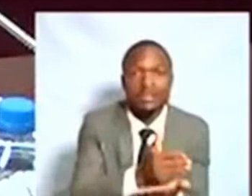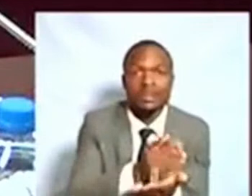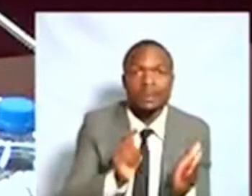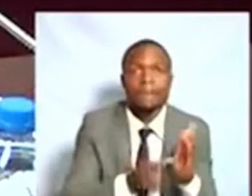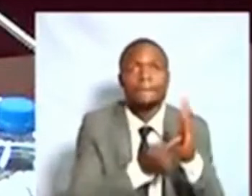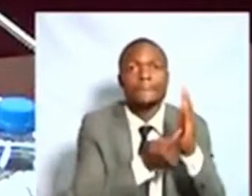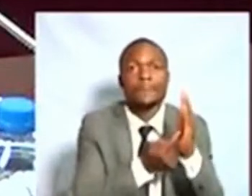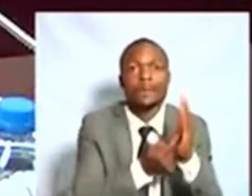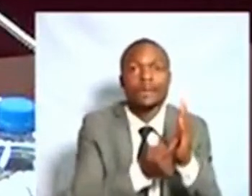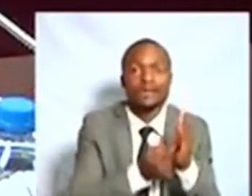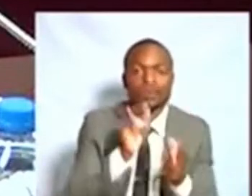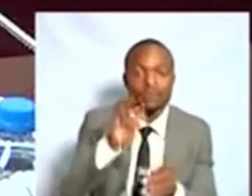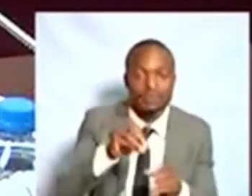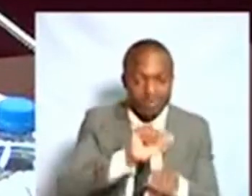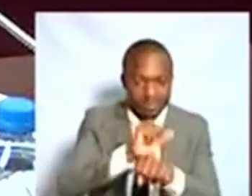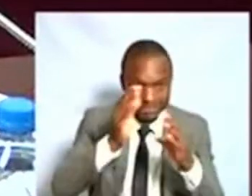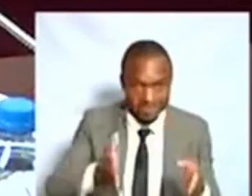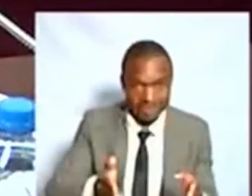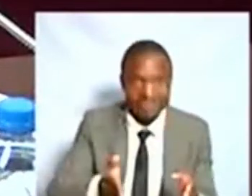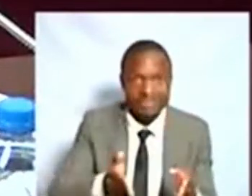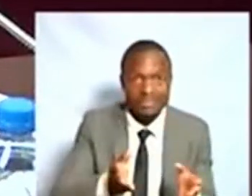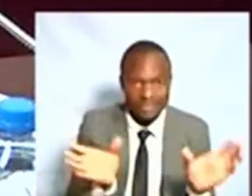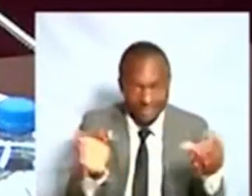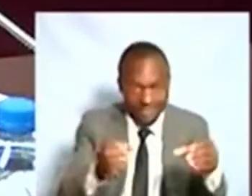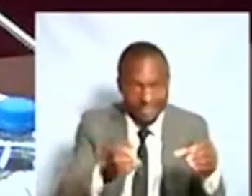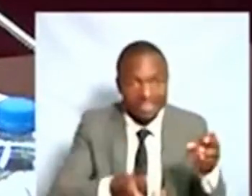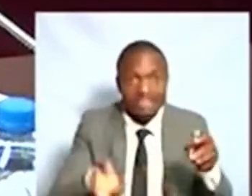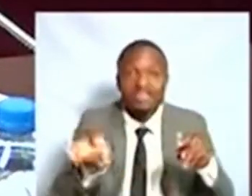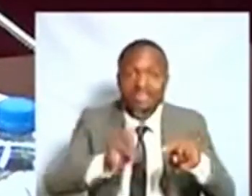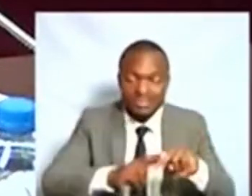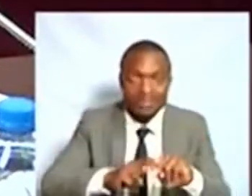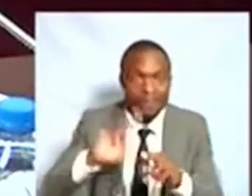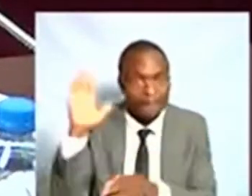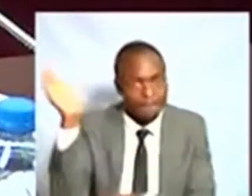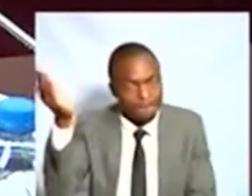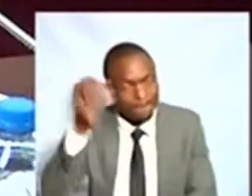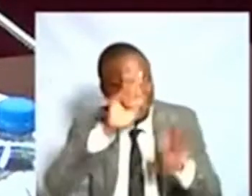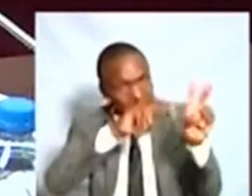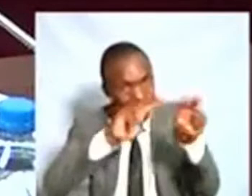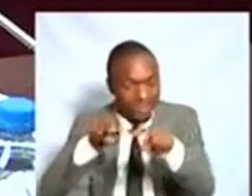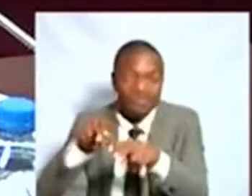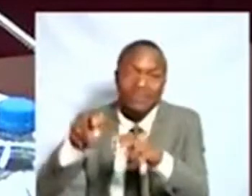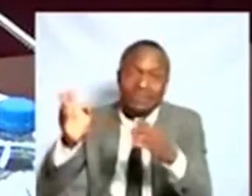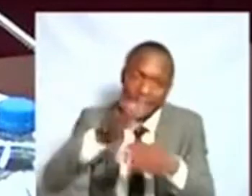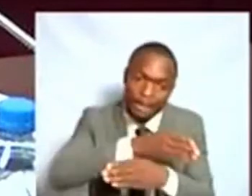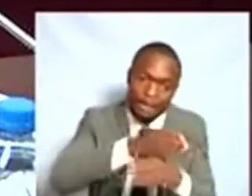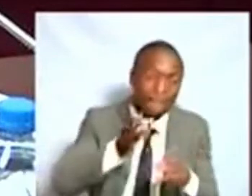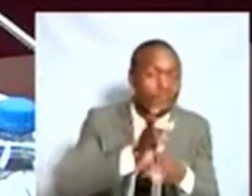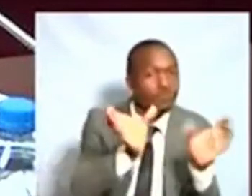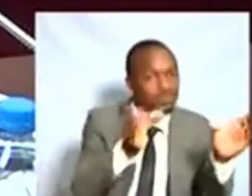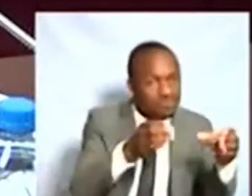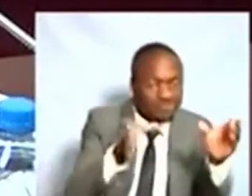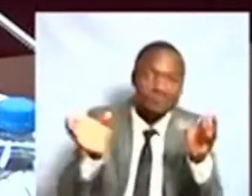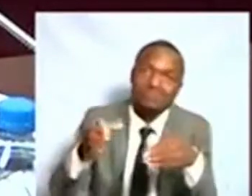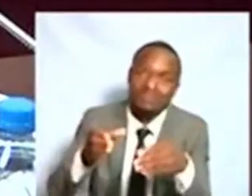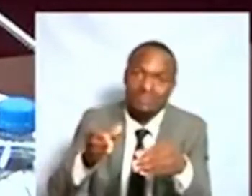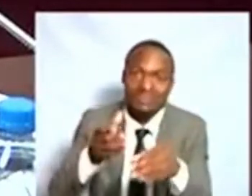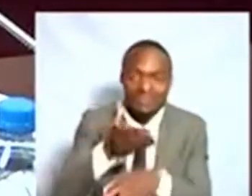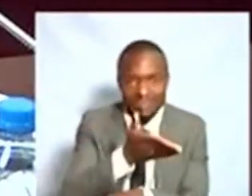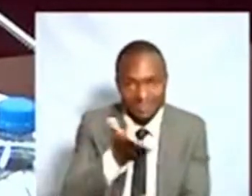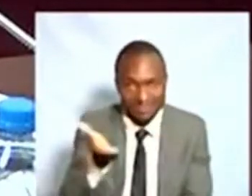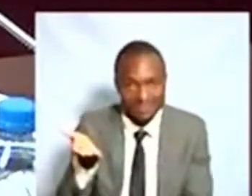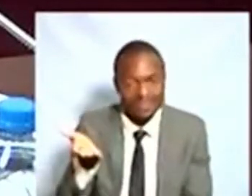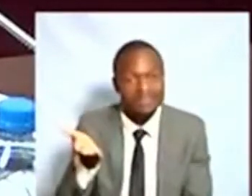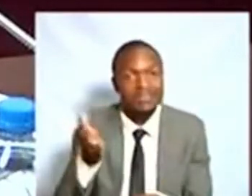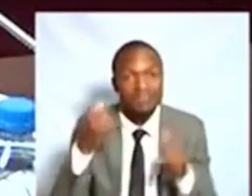revenue agents. The council has increased sensitization and monitoring of the business community and is updating